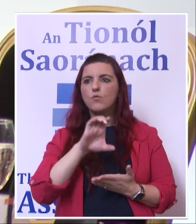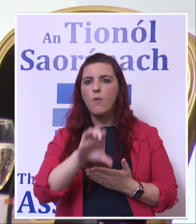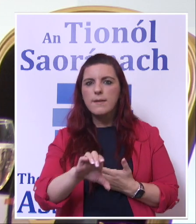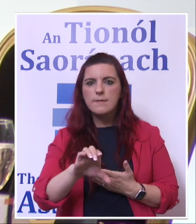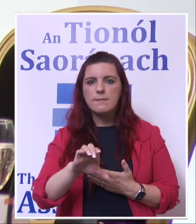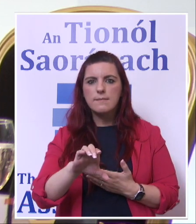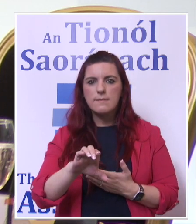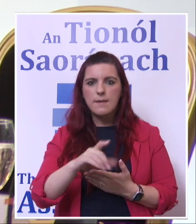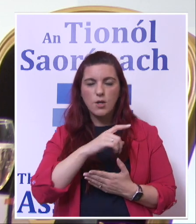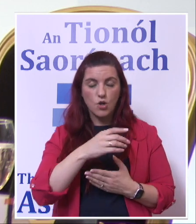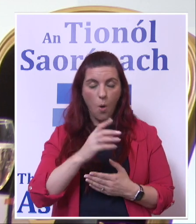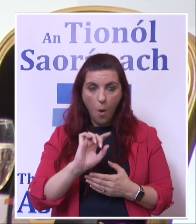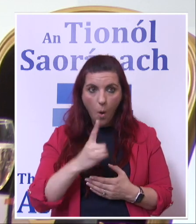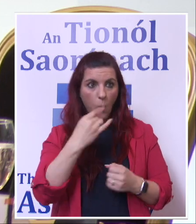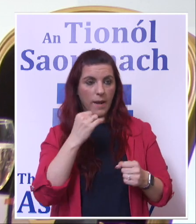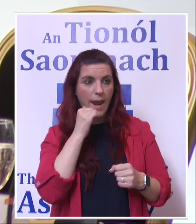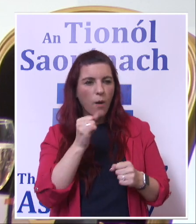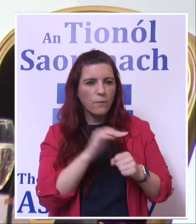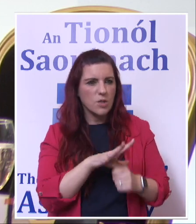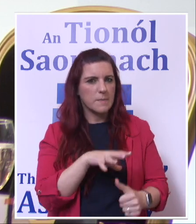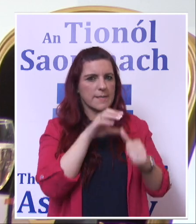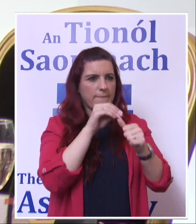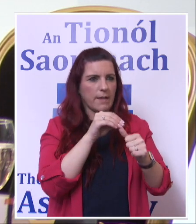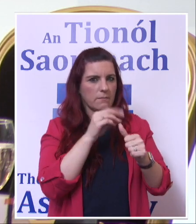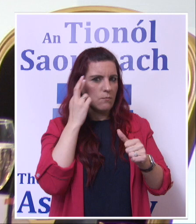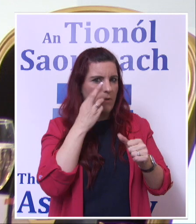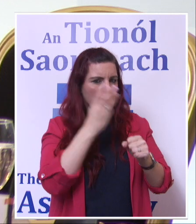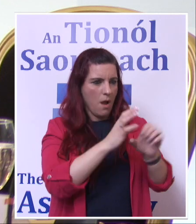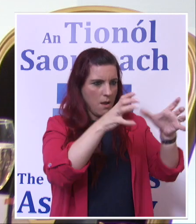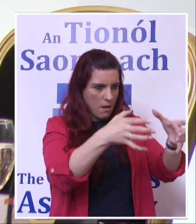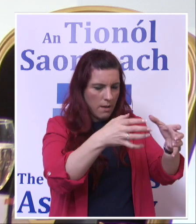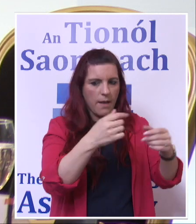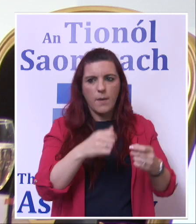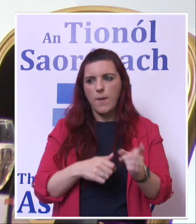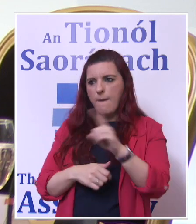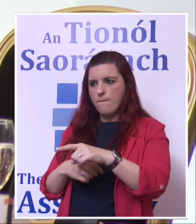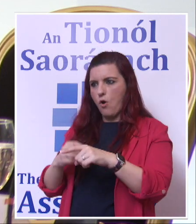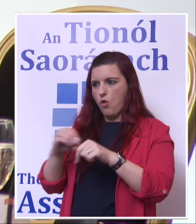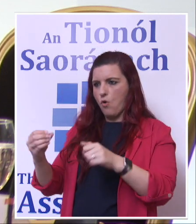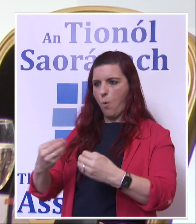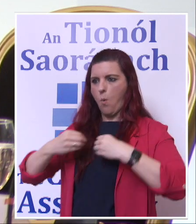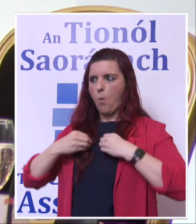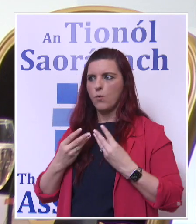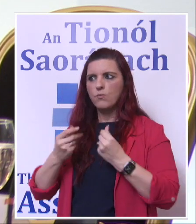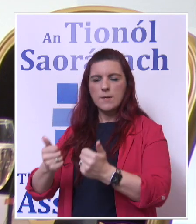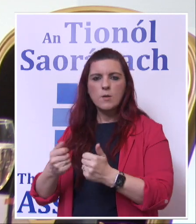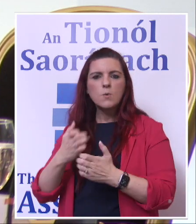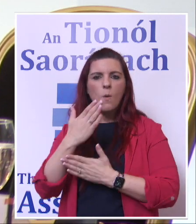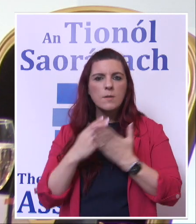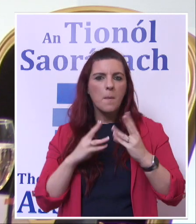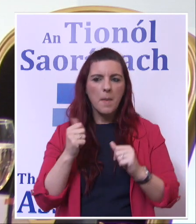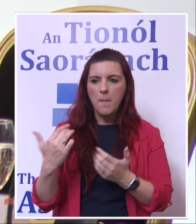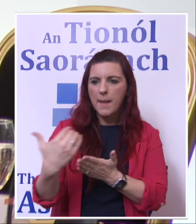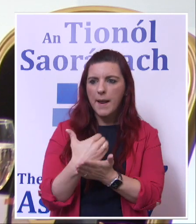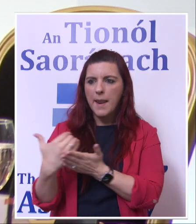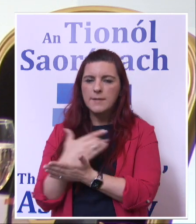purposes, and they can only be spent on those specific purposes. But then you have what they call own resources. So some of the money that's collected